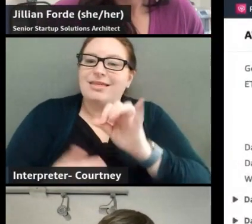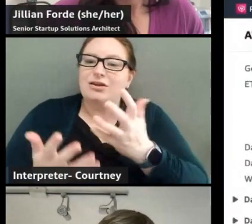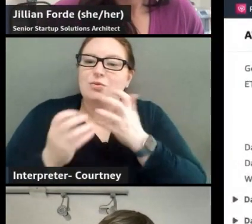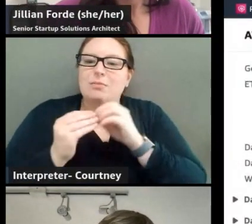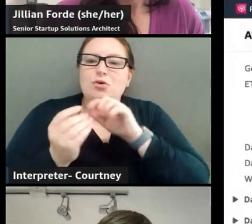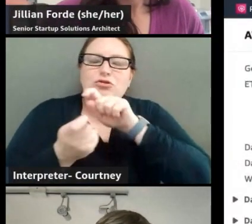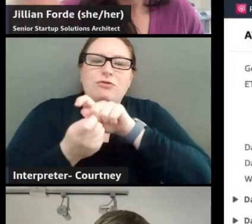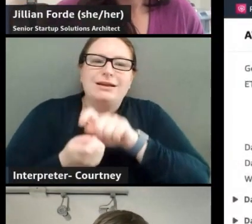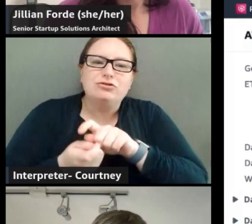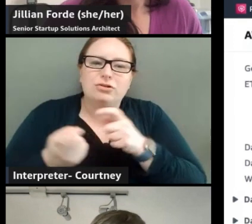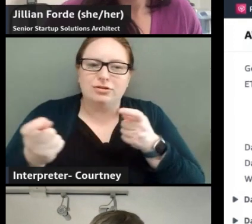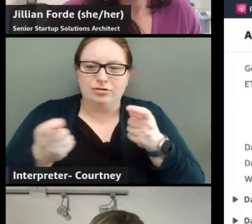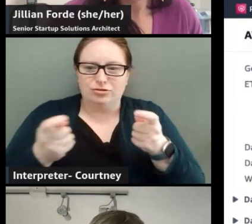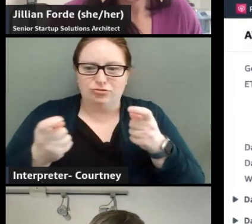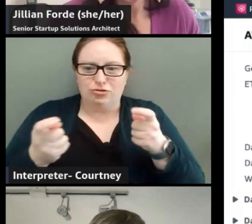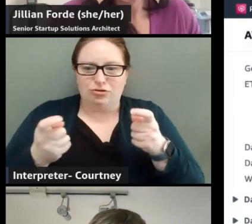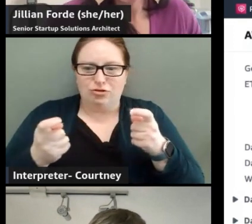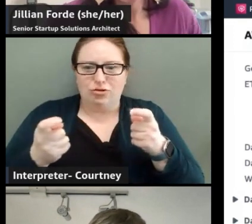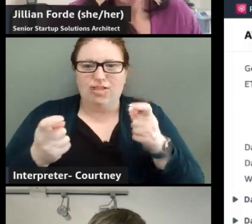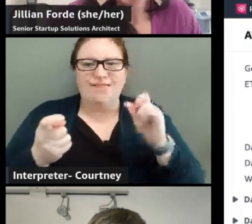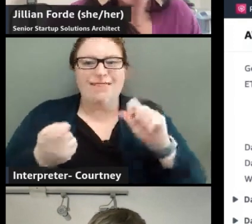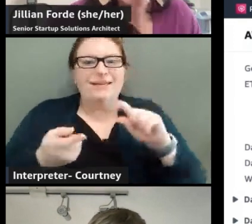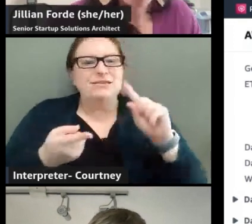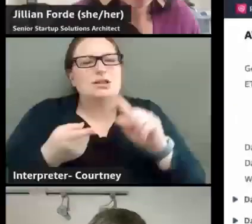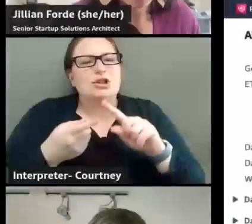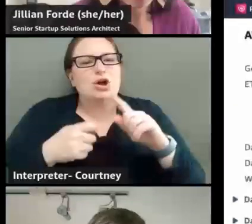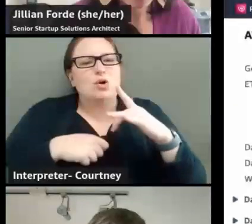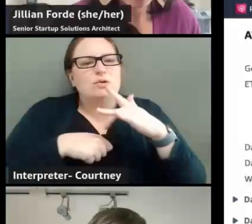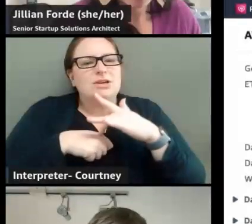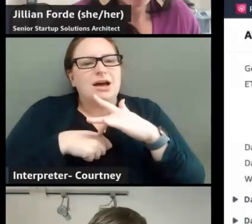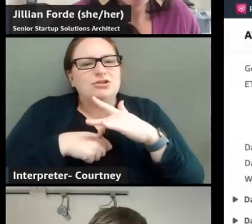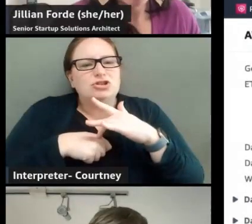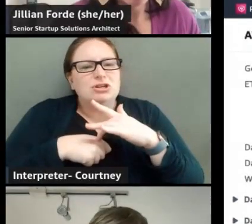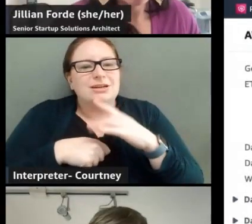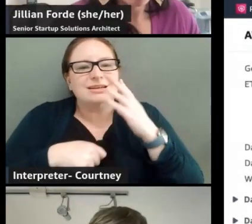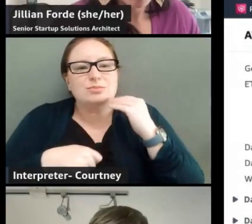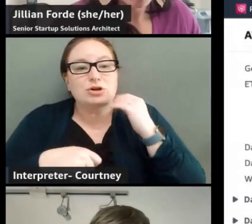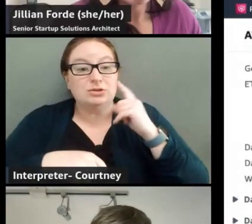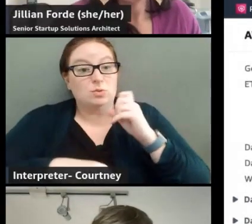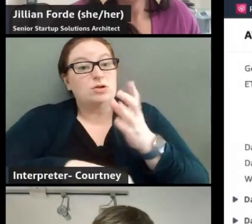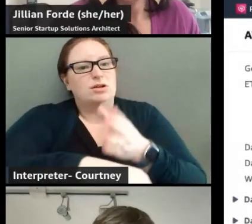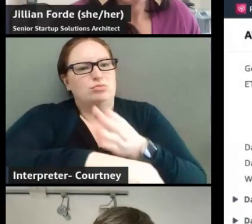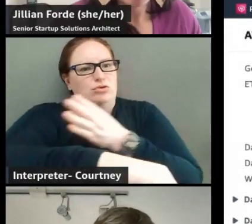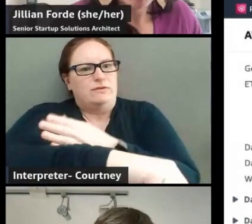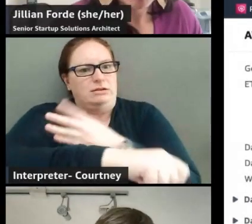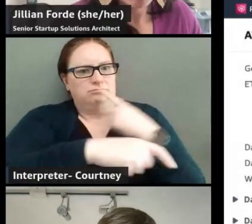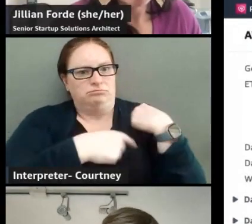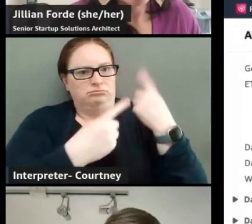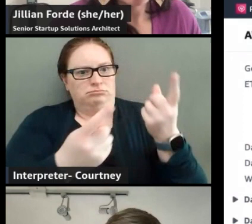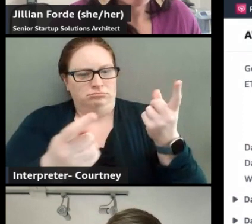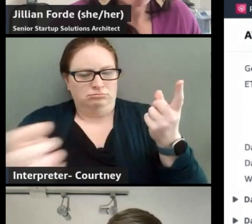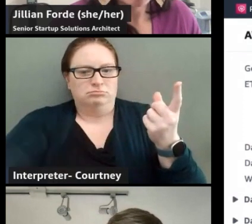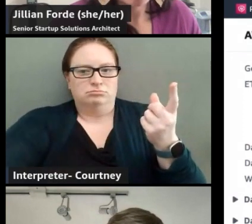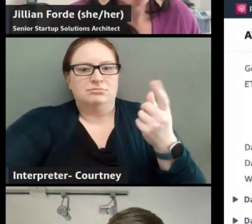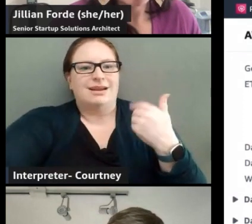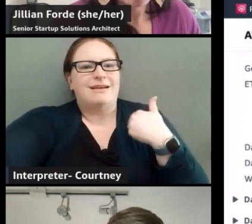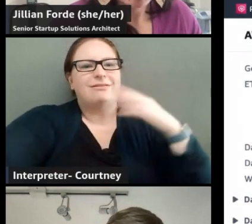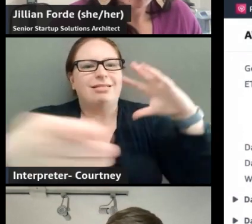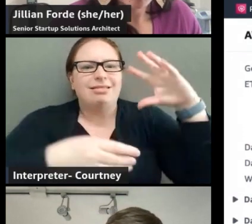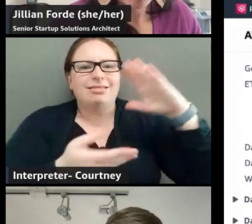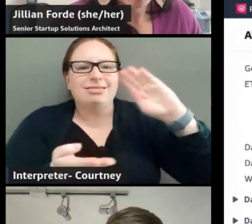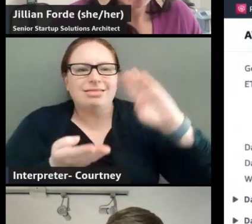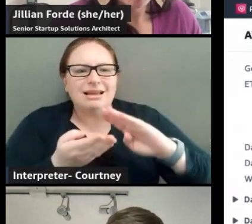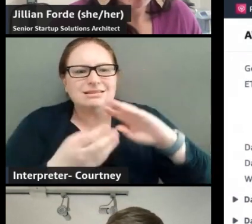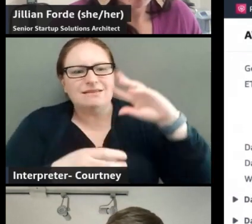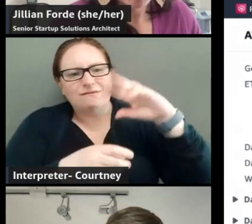this is more about the low touch experience, right? We're going to improve this over time. It's going to get so that you have less involvement in it, and you'll be able to